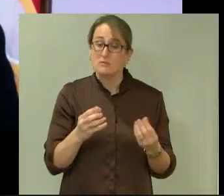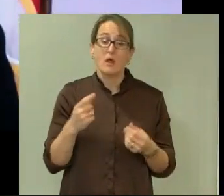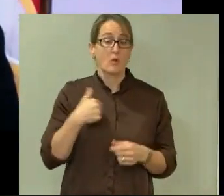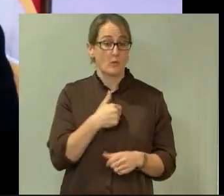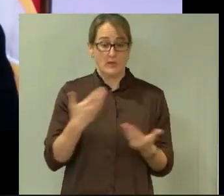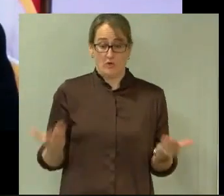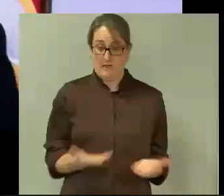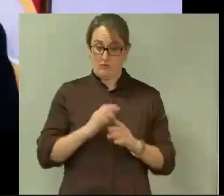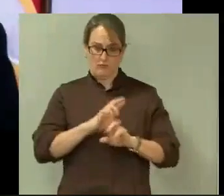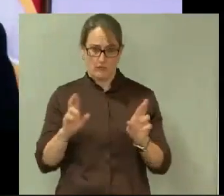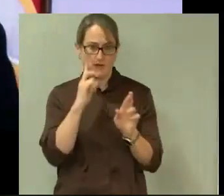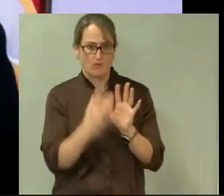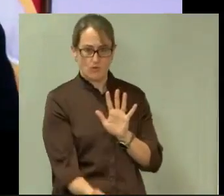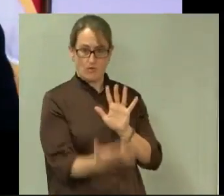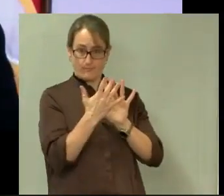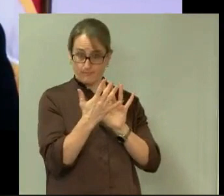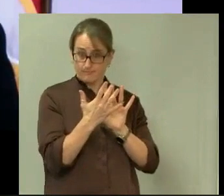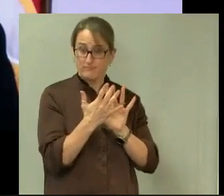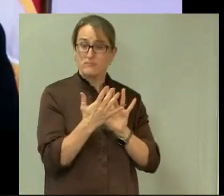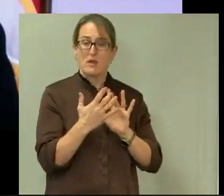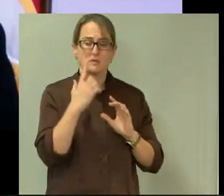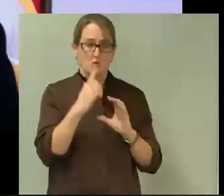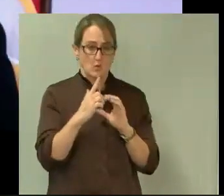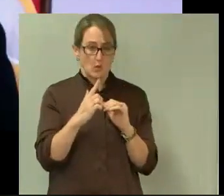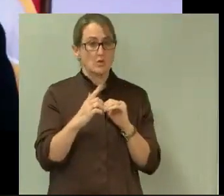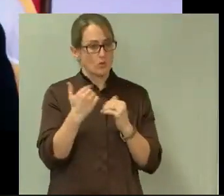and your consultation. Send your emails to